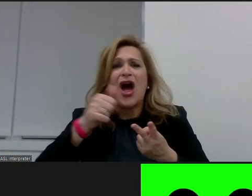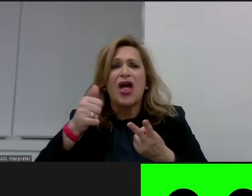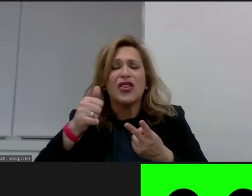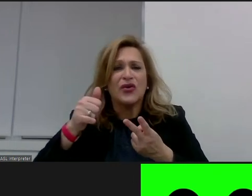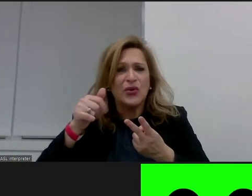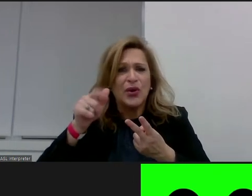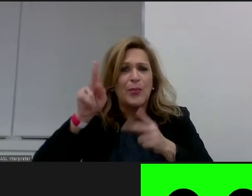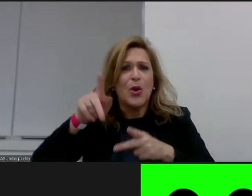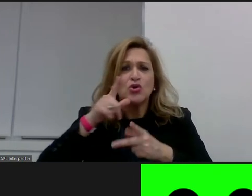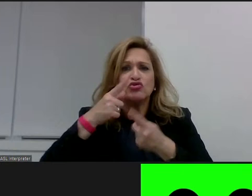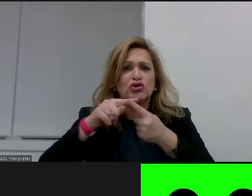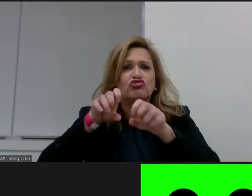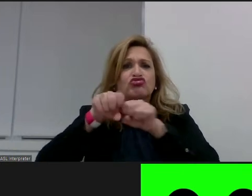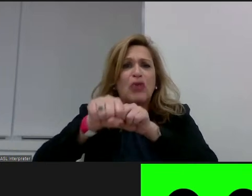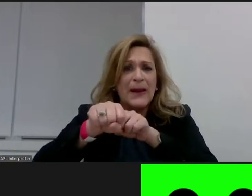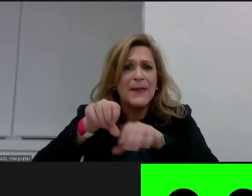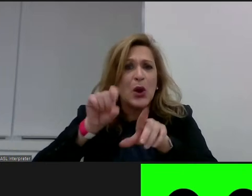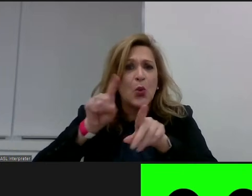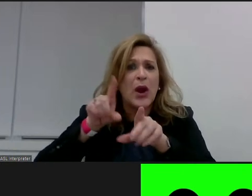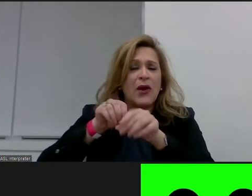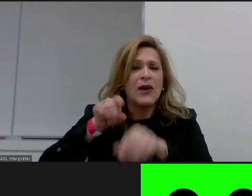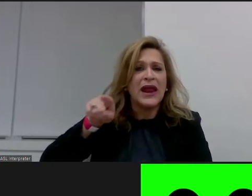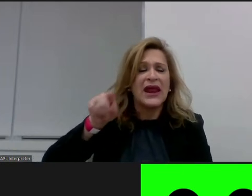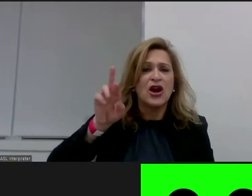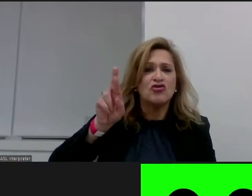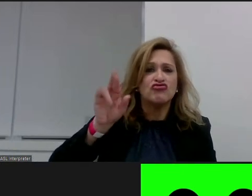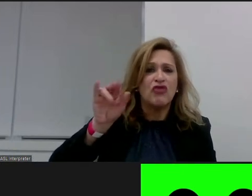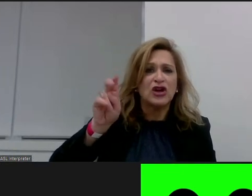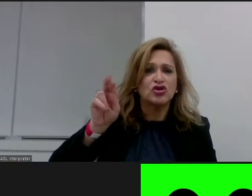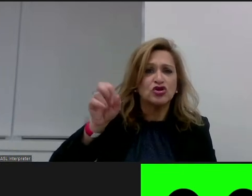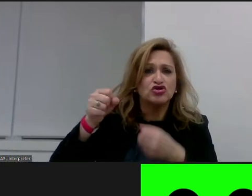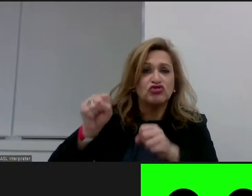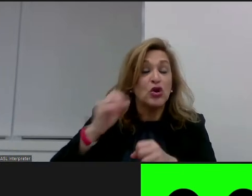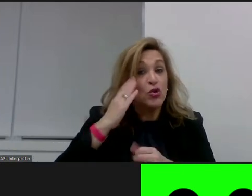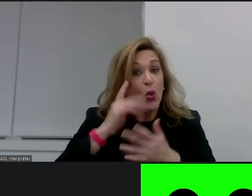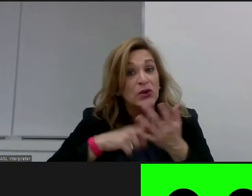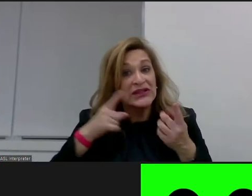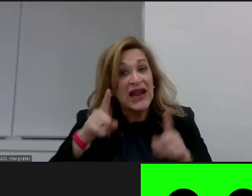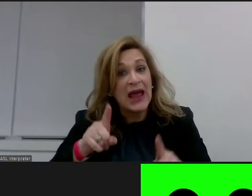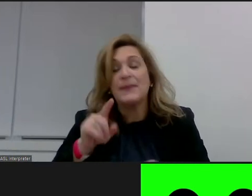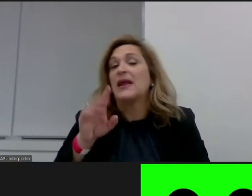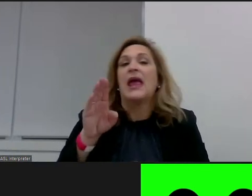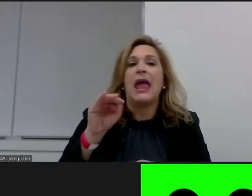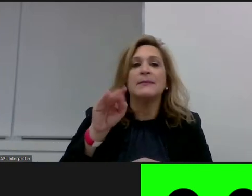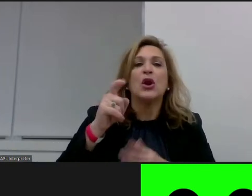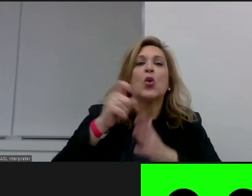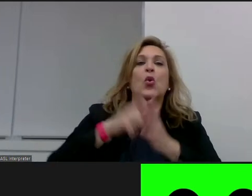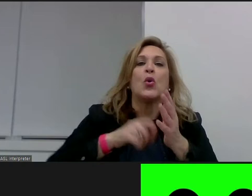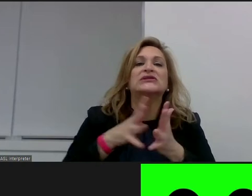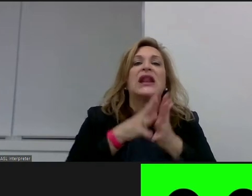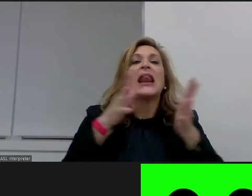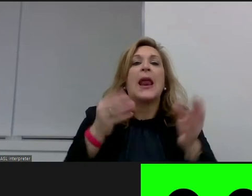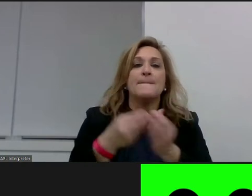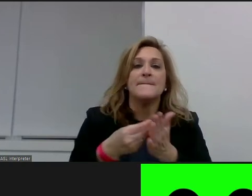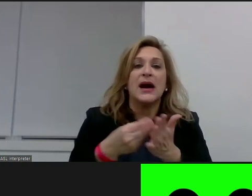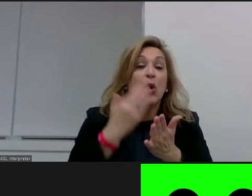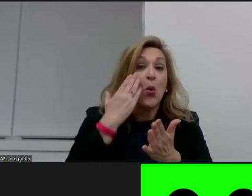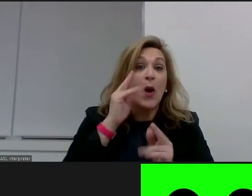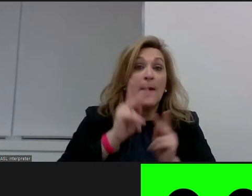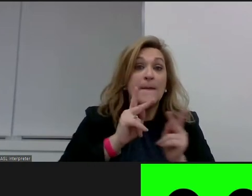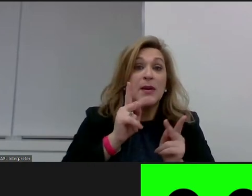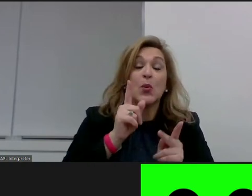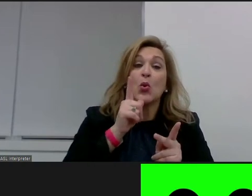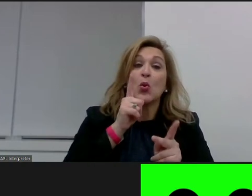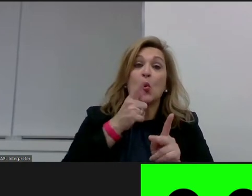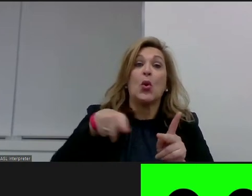the station agent. You know what's going to end up happening? This is going to cost the MTA more money because everyone's going to go on workers'